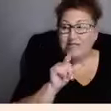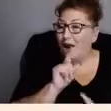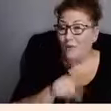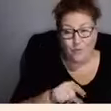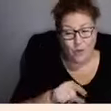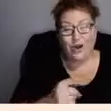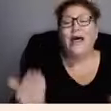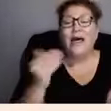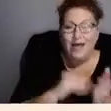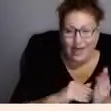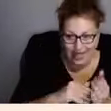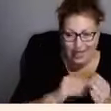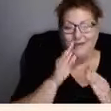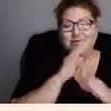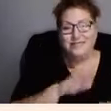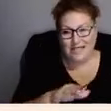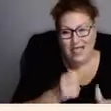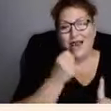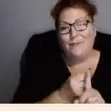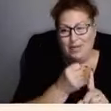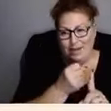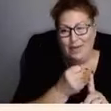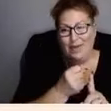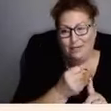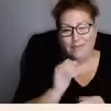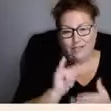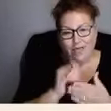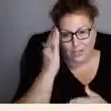the silent epidemic.